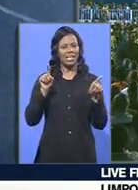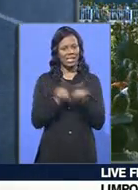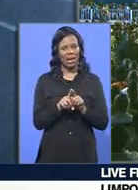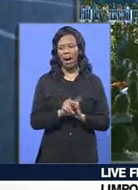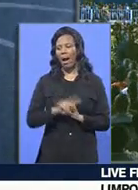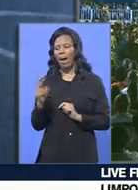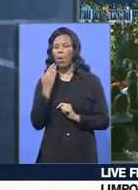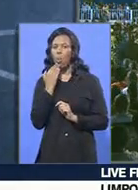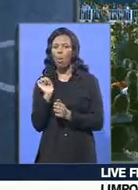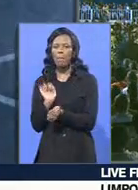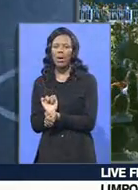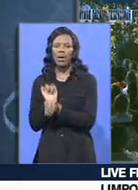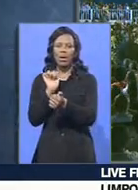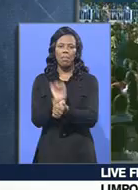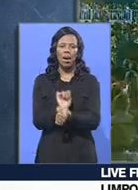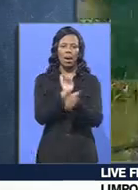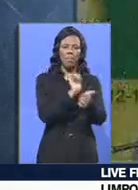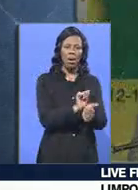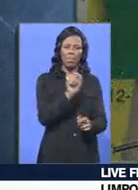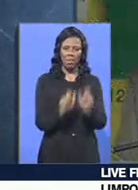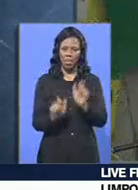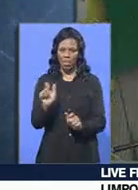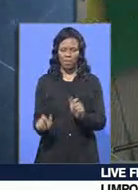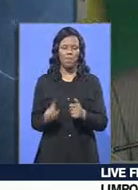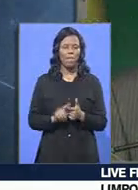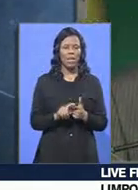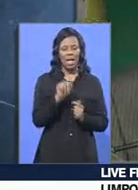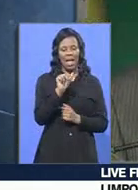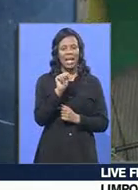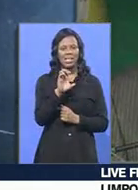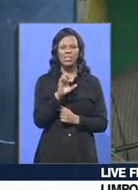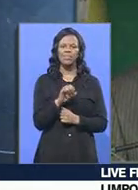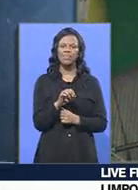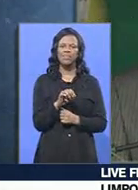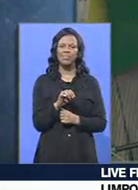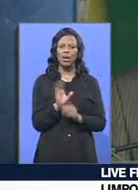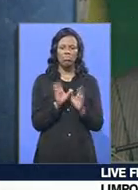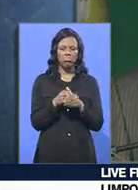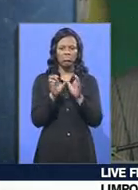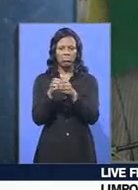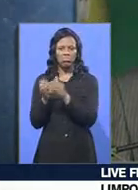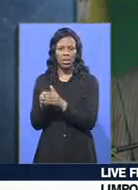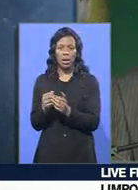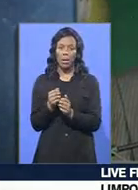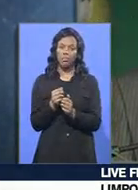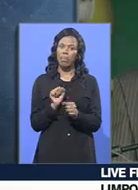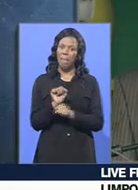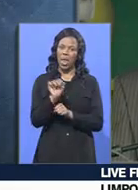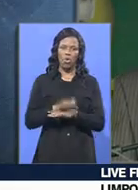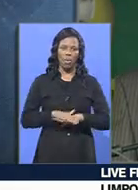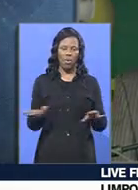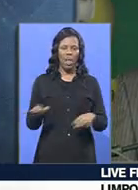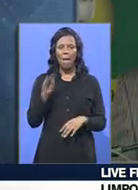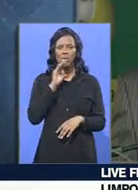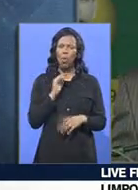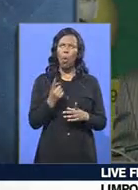prisoners, and the unbanning of the organizations was not a miracle, as